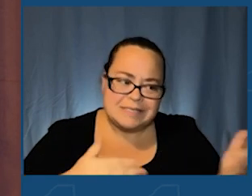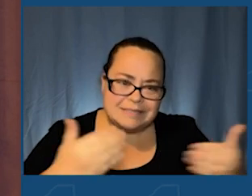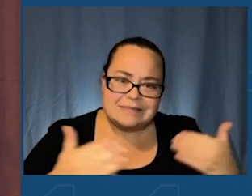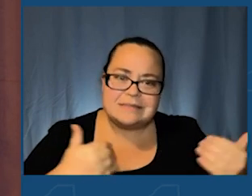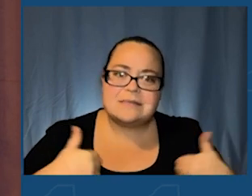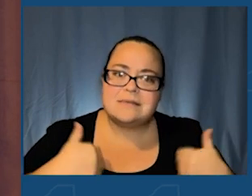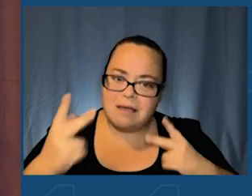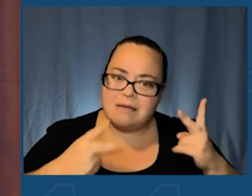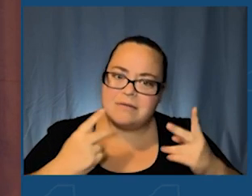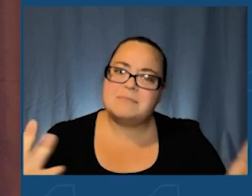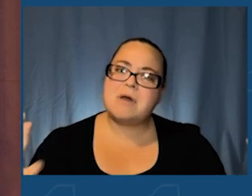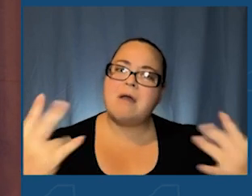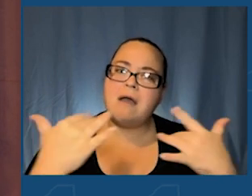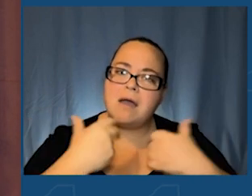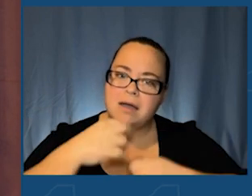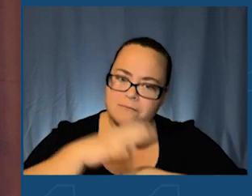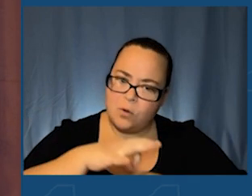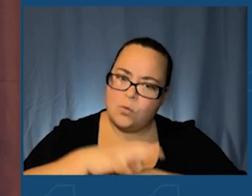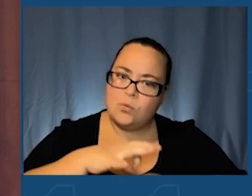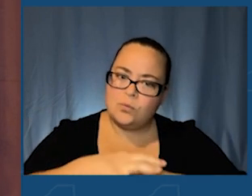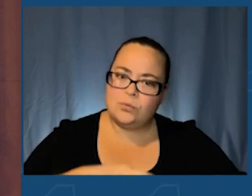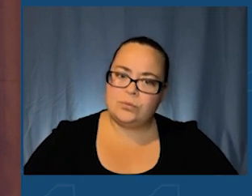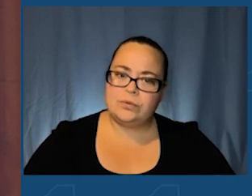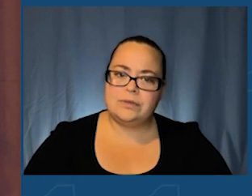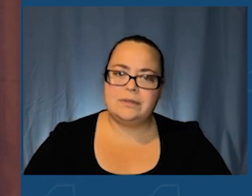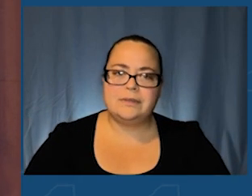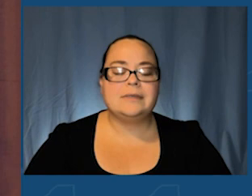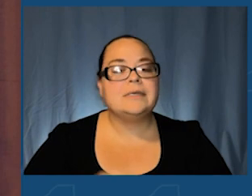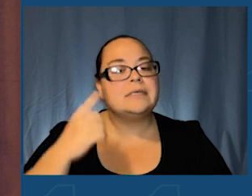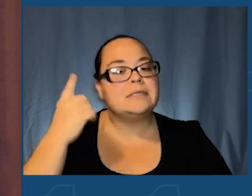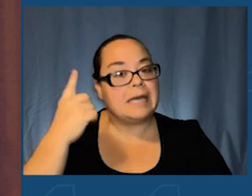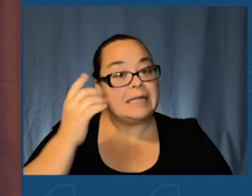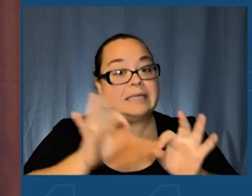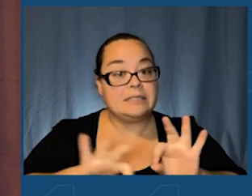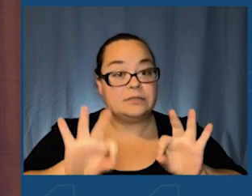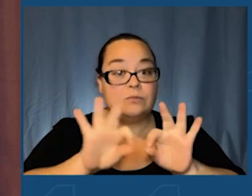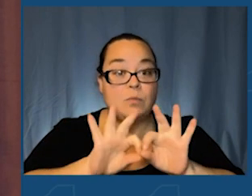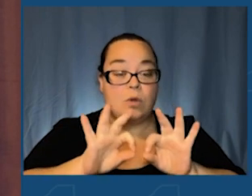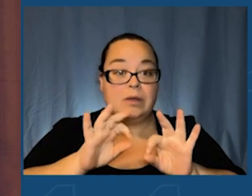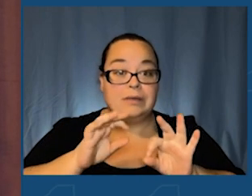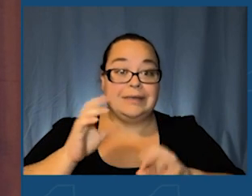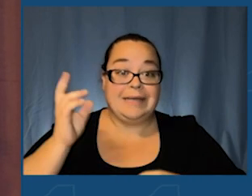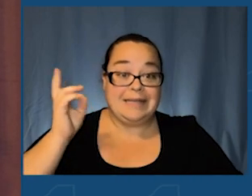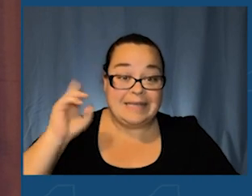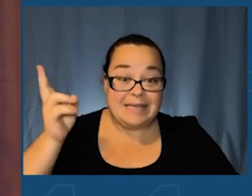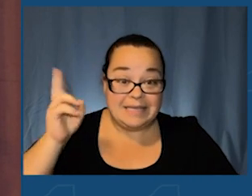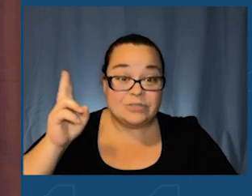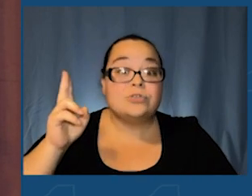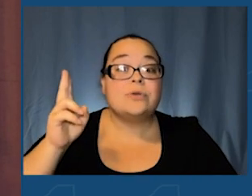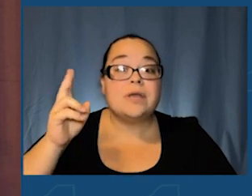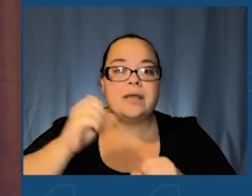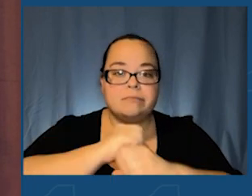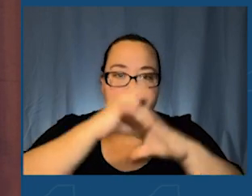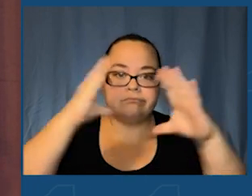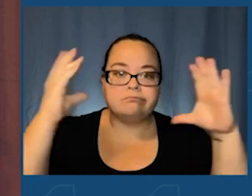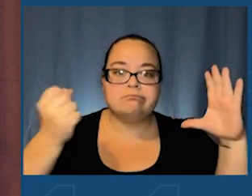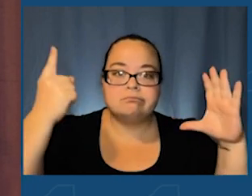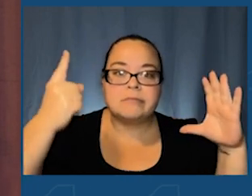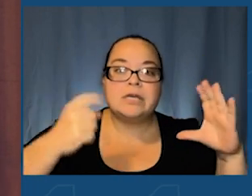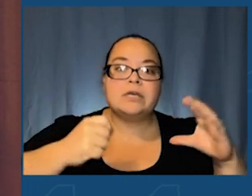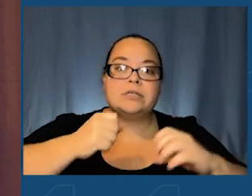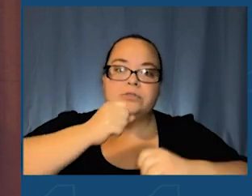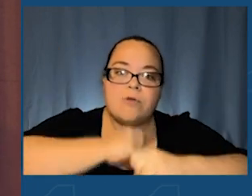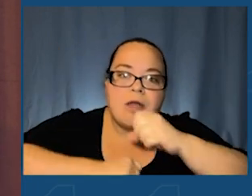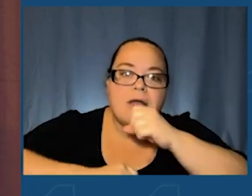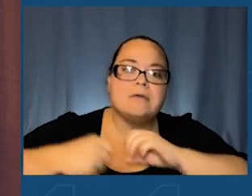elections. And so I think it's important people understand the history of where we come from, the struggles, and honor